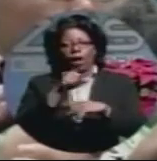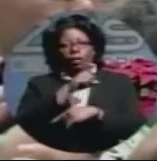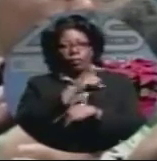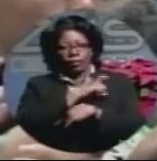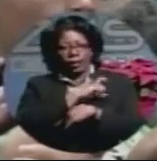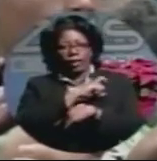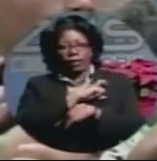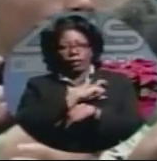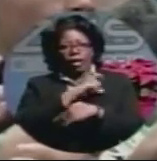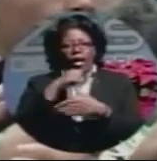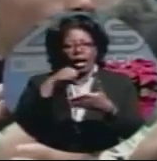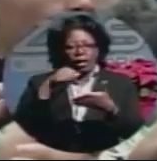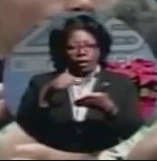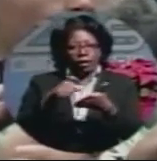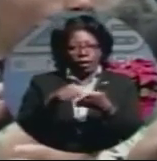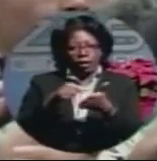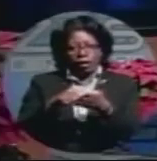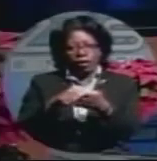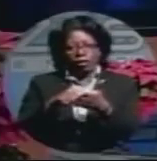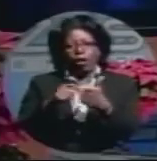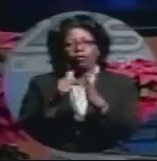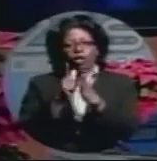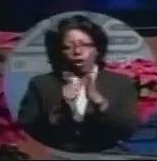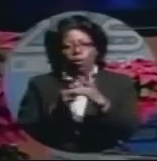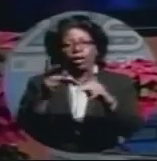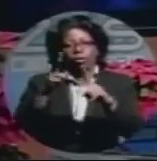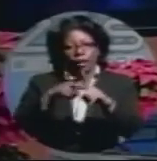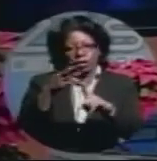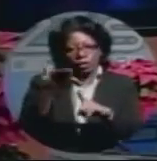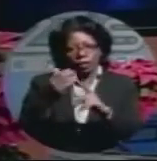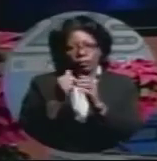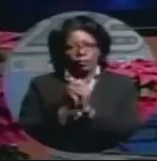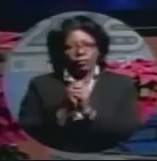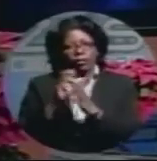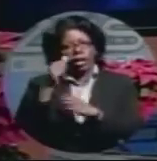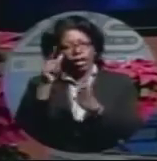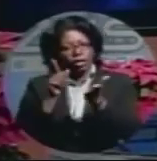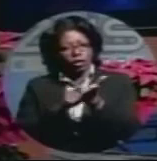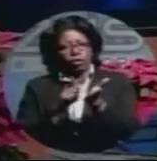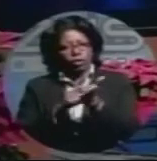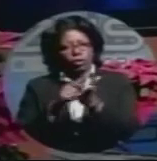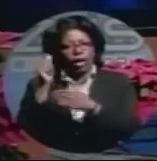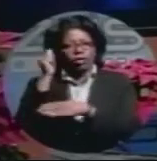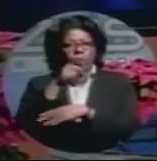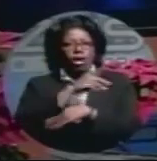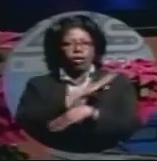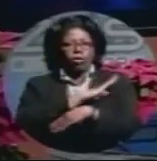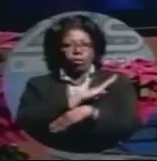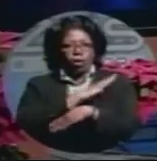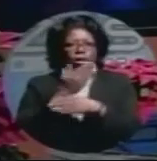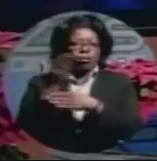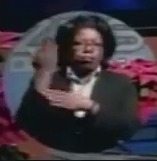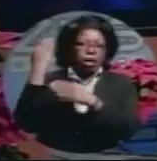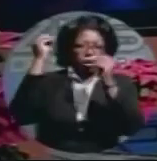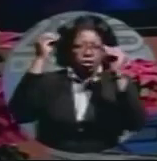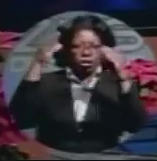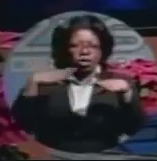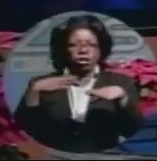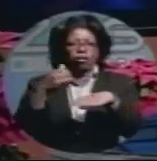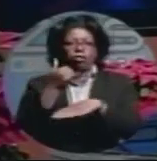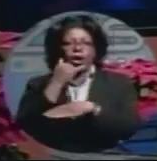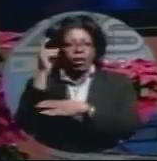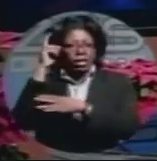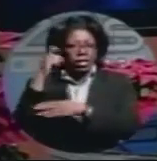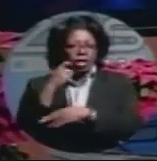and a letter of the law will be applied. In other news tonight, Andre Brabal, the former teacher convicted of unlawful